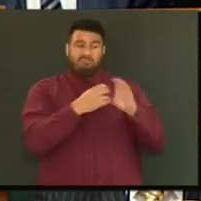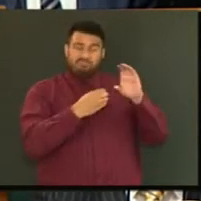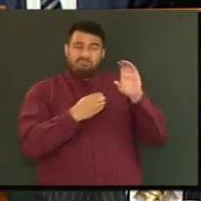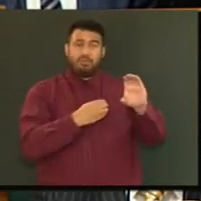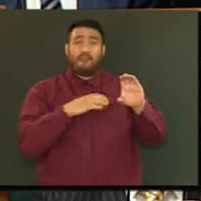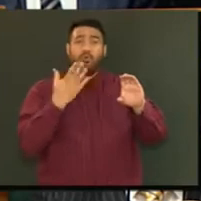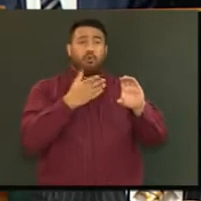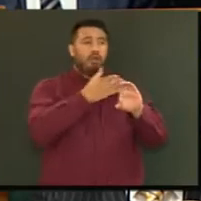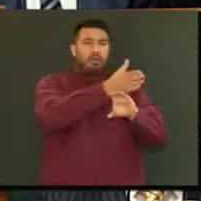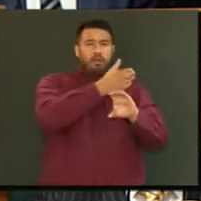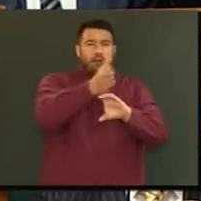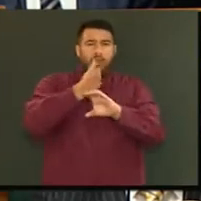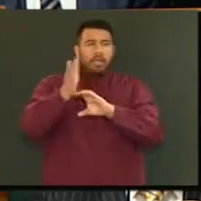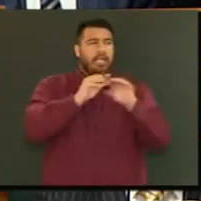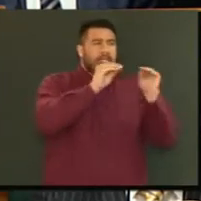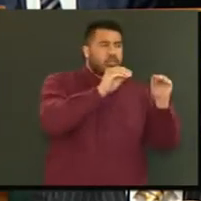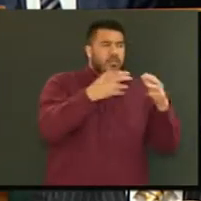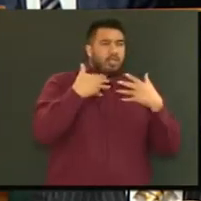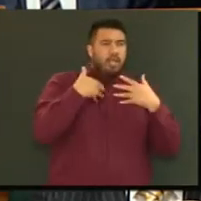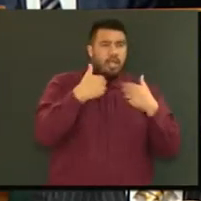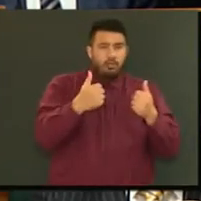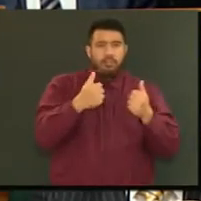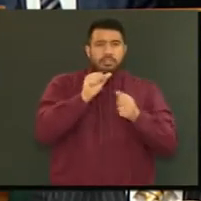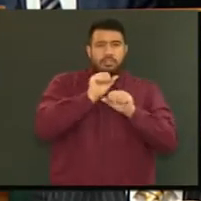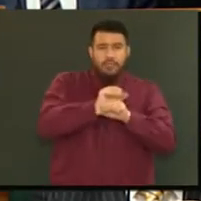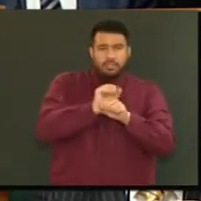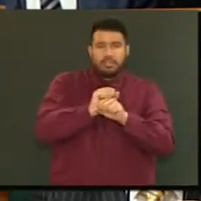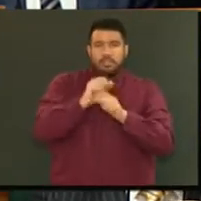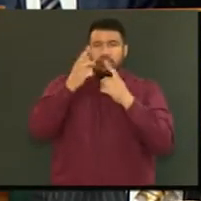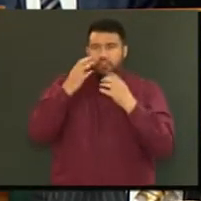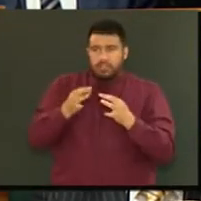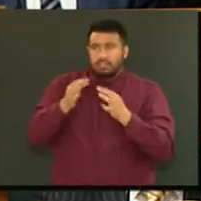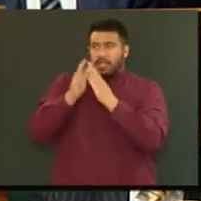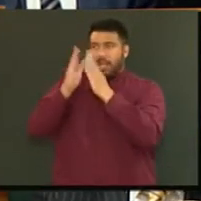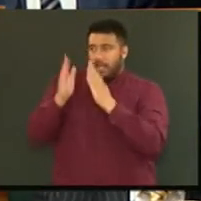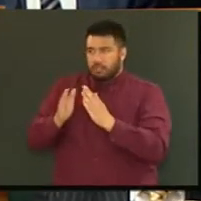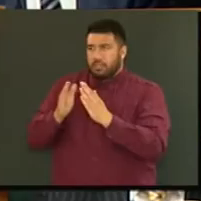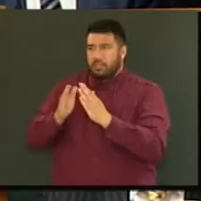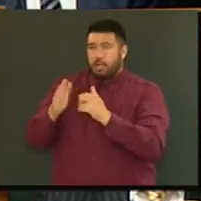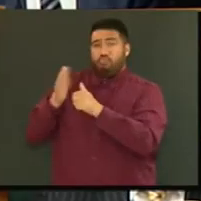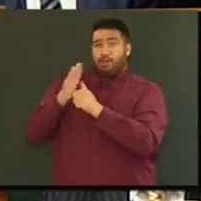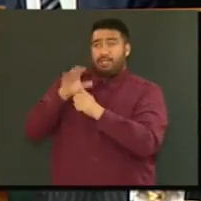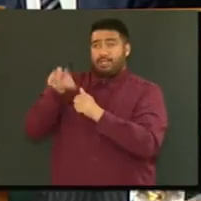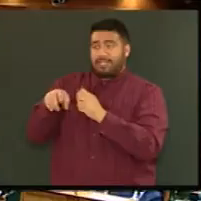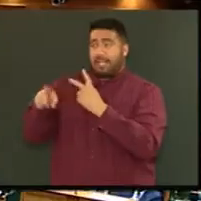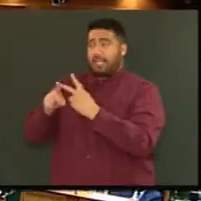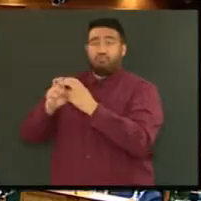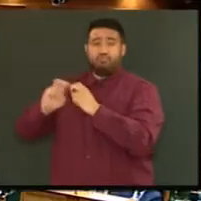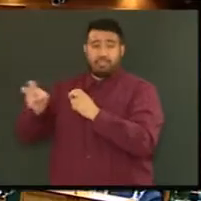education, health, defence, justice, housing, primary sector and transport portfolios.